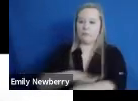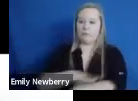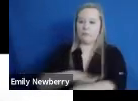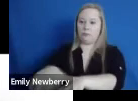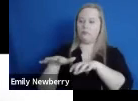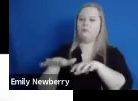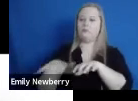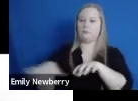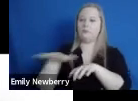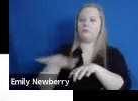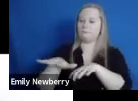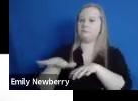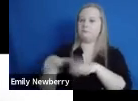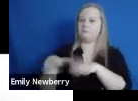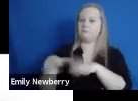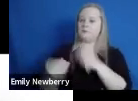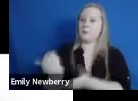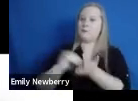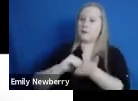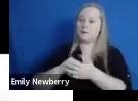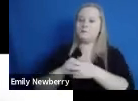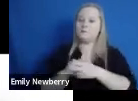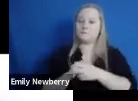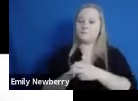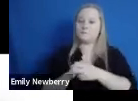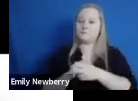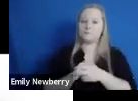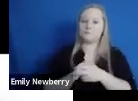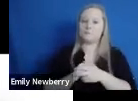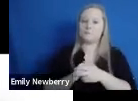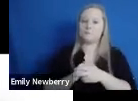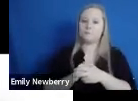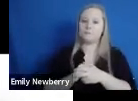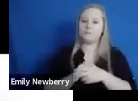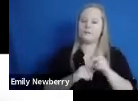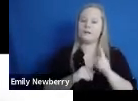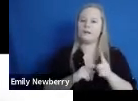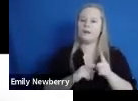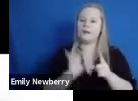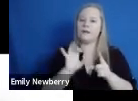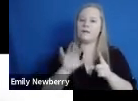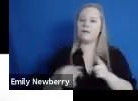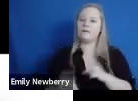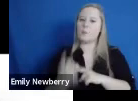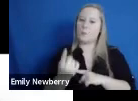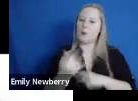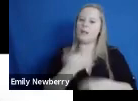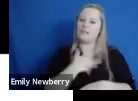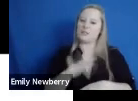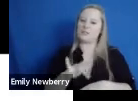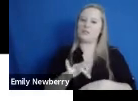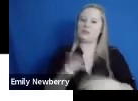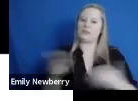our acres, and then we pushed back on the prairie dogs. Prairie dogs is one of our big concerns up here.